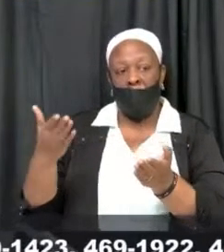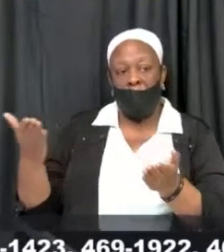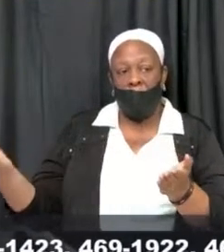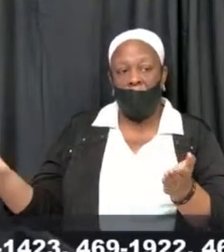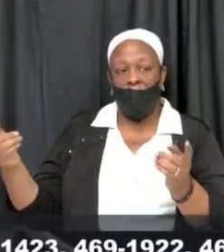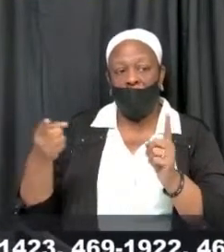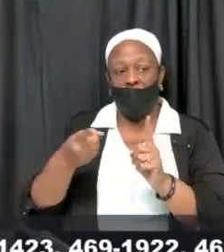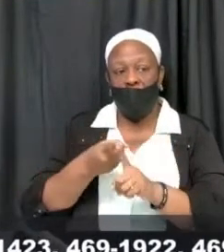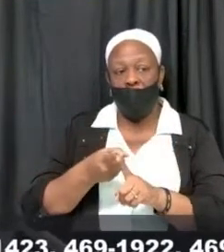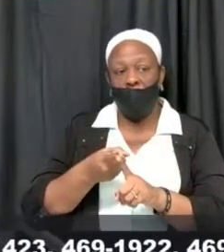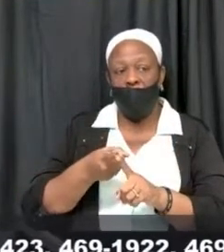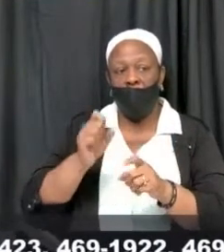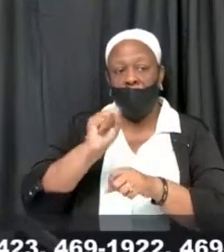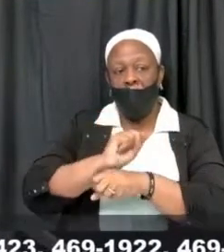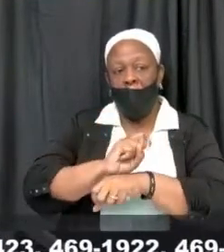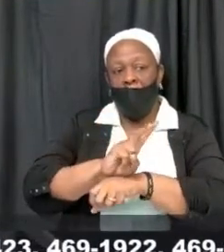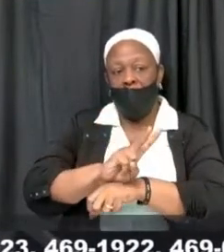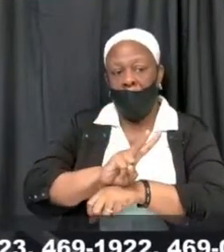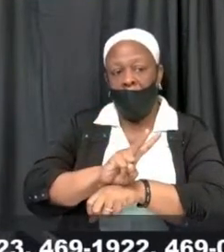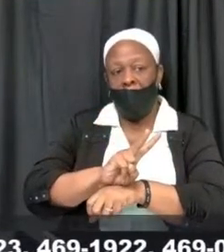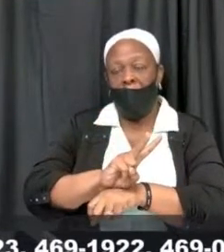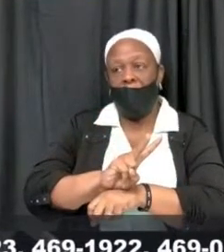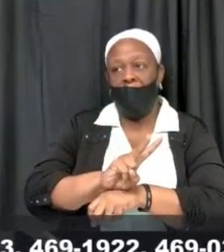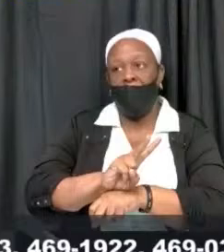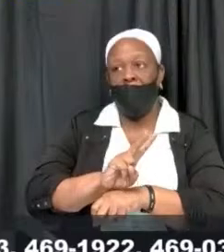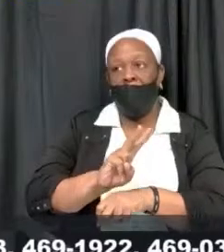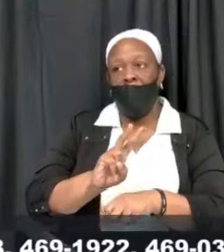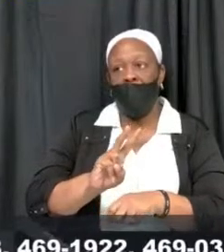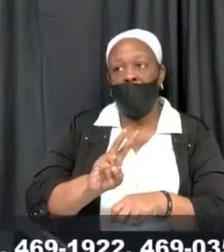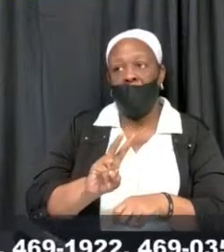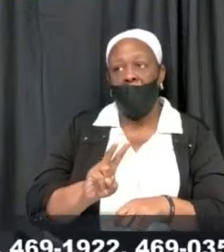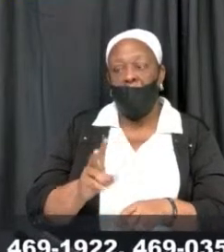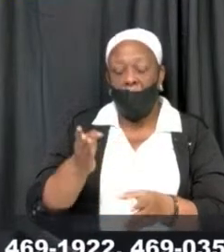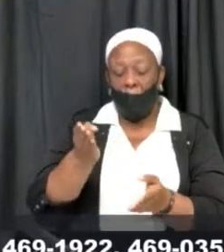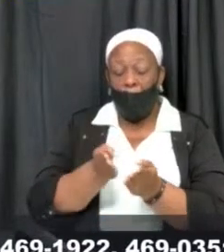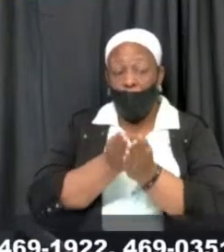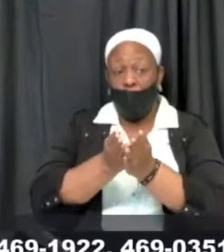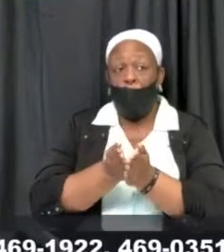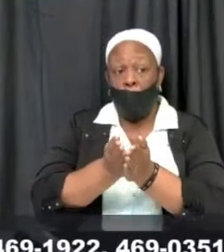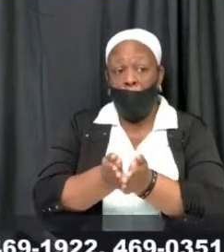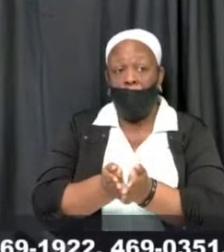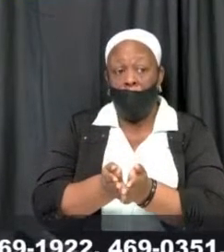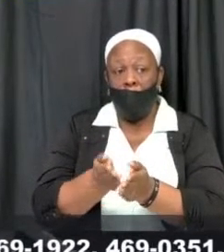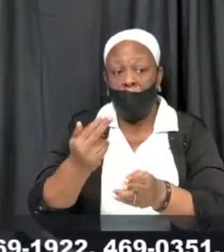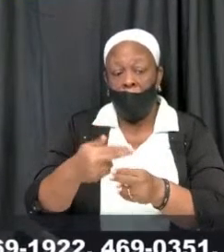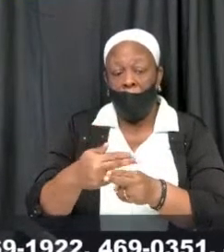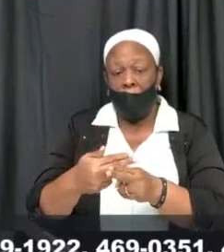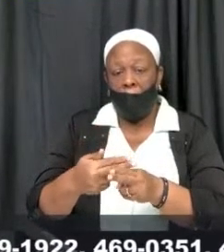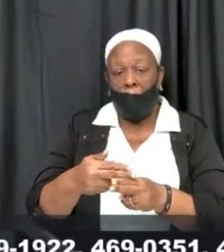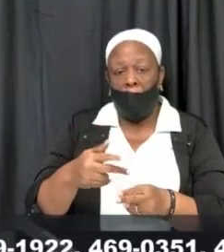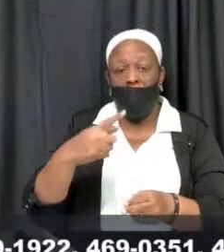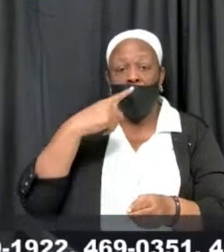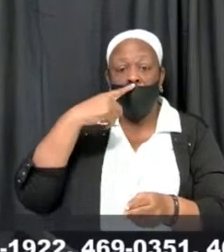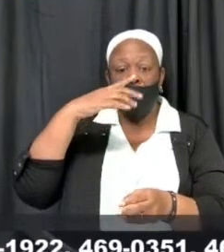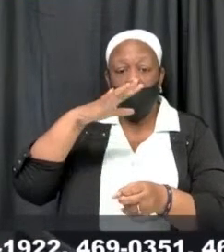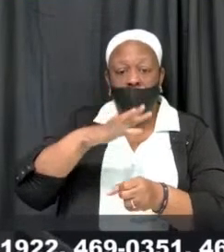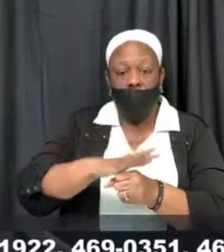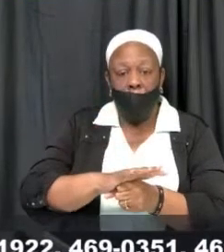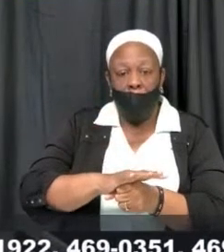a boat called Promised Kept that goes to St. Vincent and the